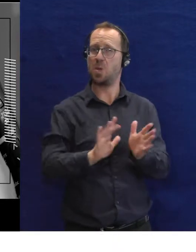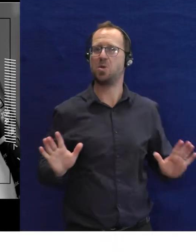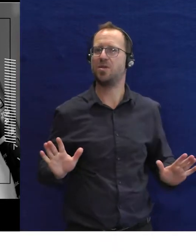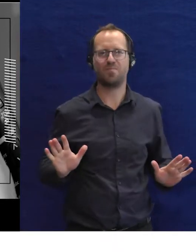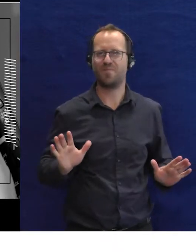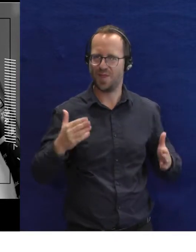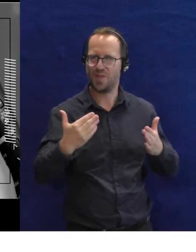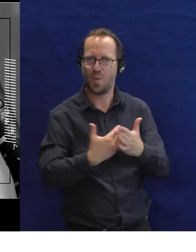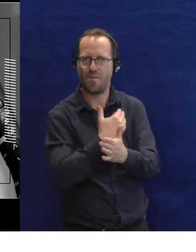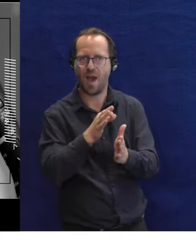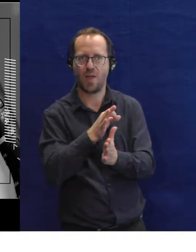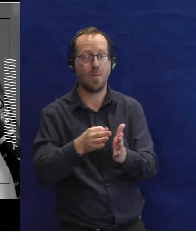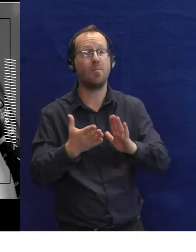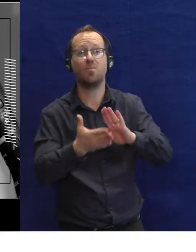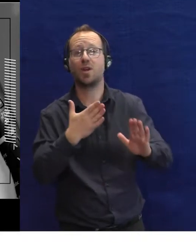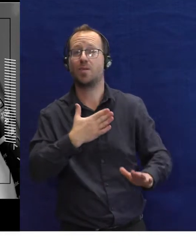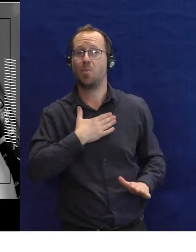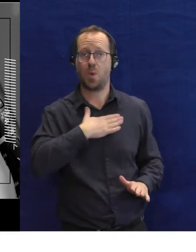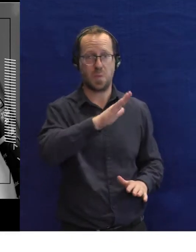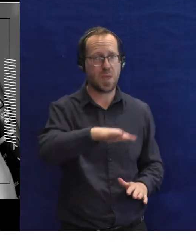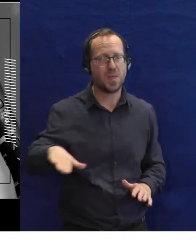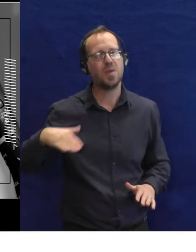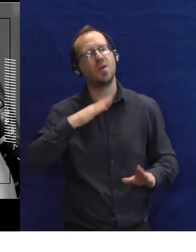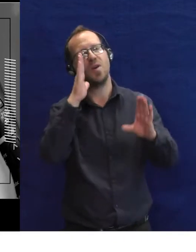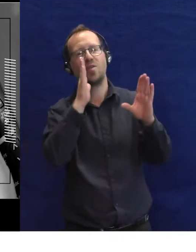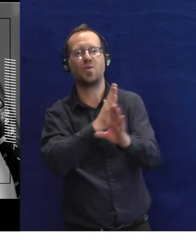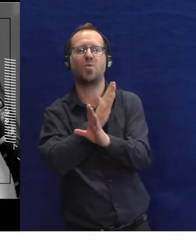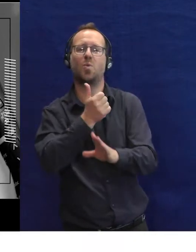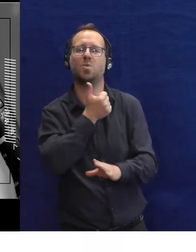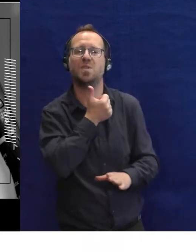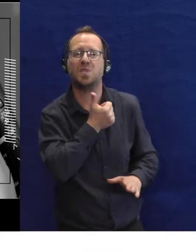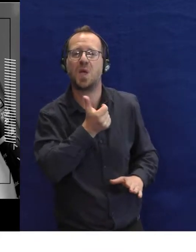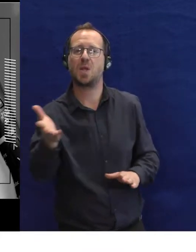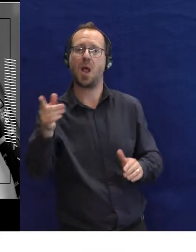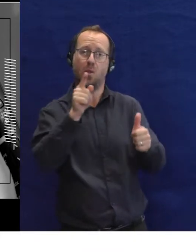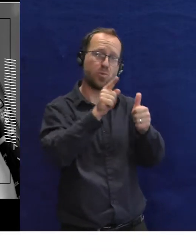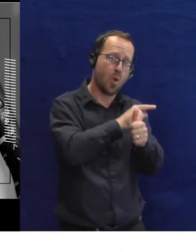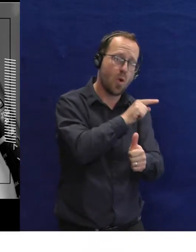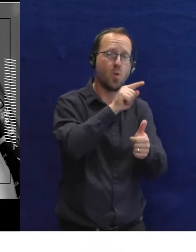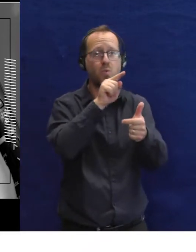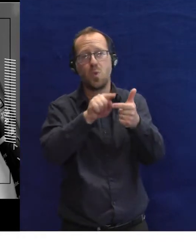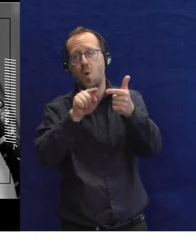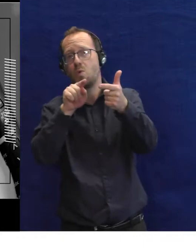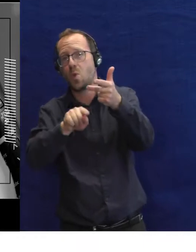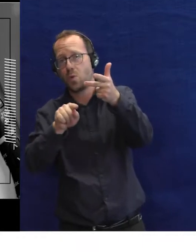growing up with which cartoon do they want to watch now, and then they are watching 5, 6, 7 episodes till they are tired about